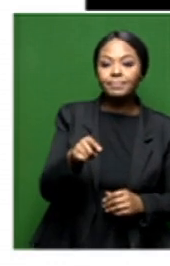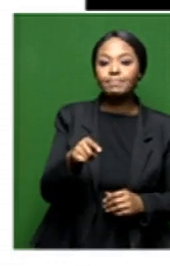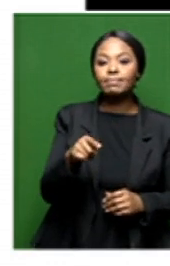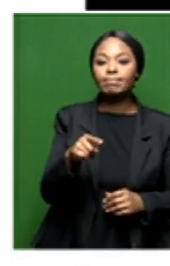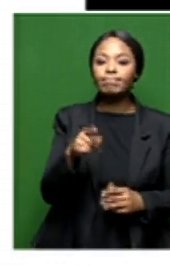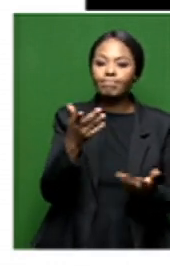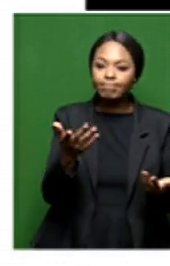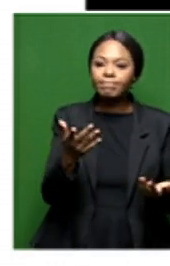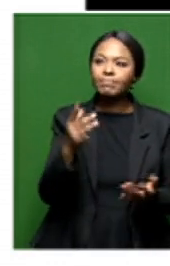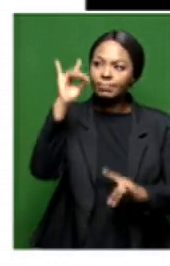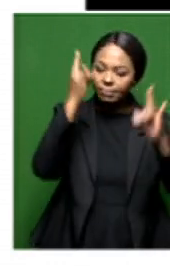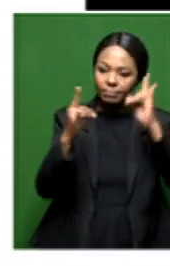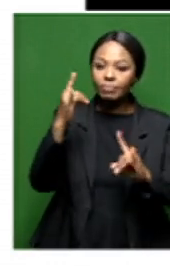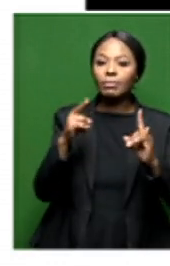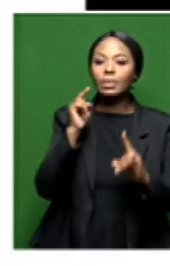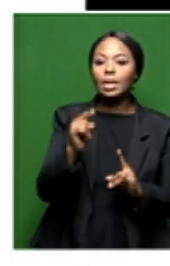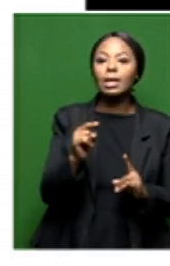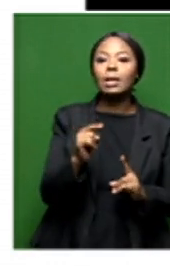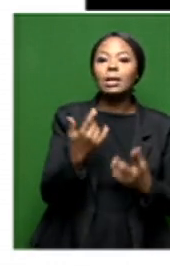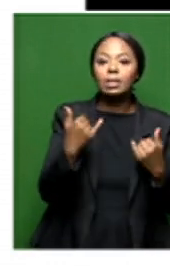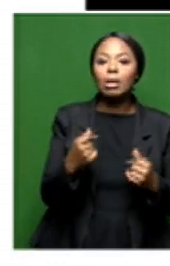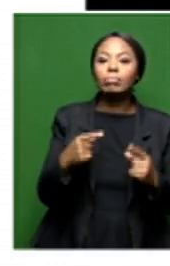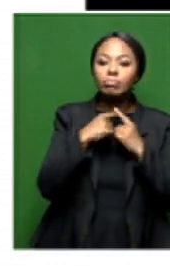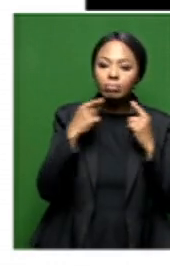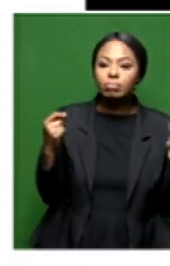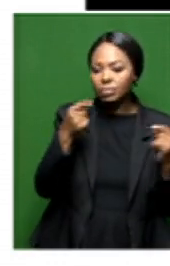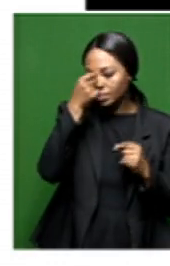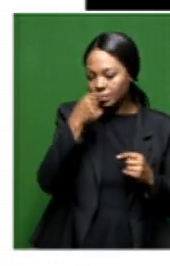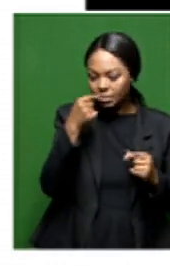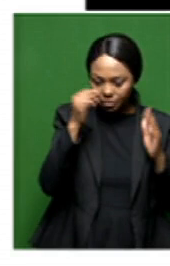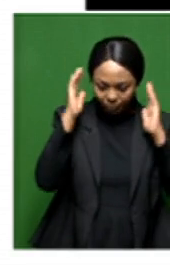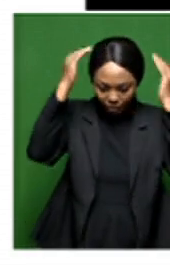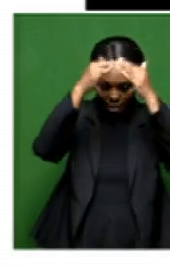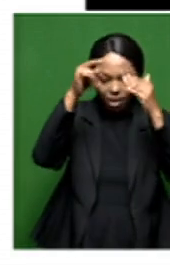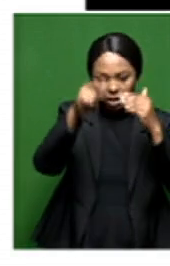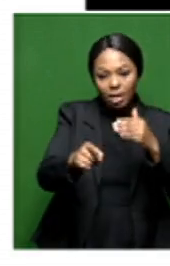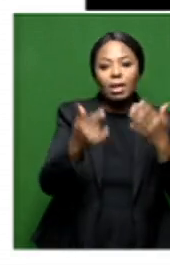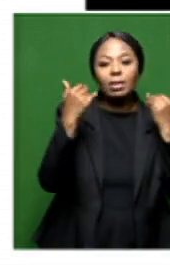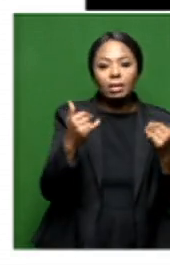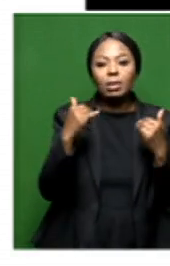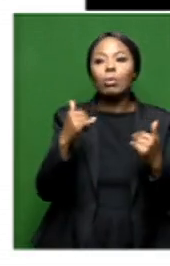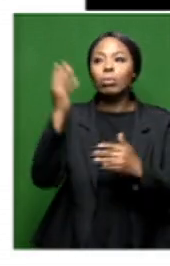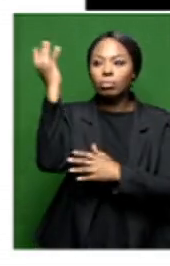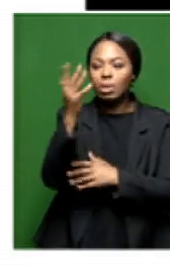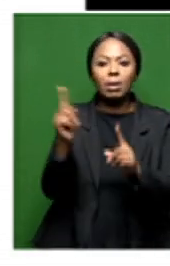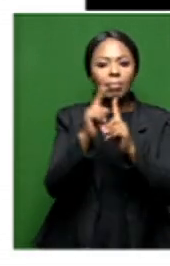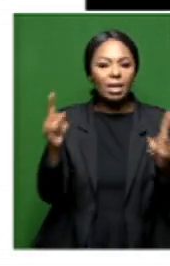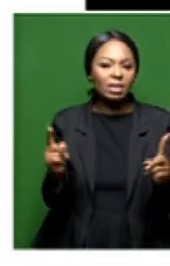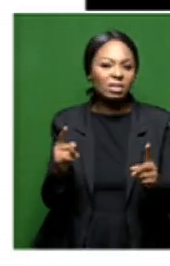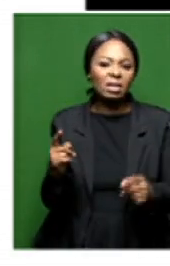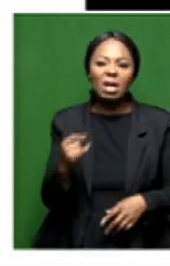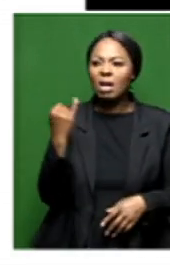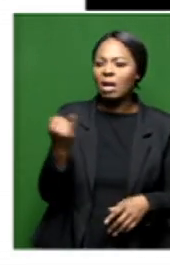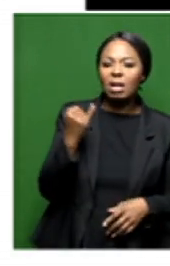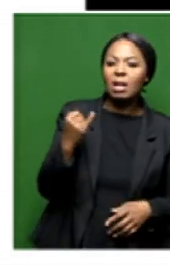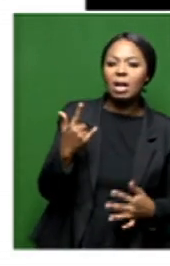the Archbishop Desmond Tutu ministered, seems to be the only city in the world that has not honored him as an icon. And we said to